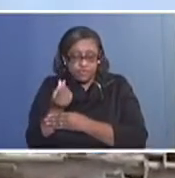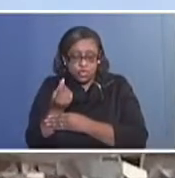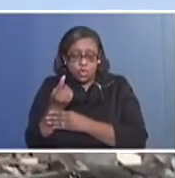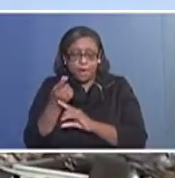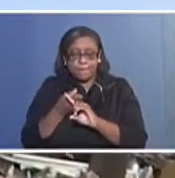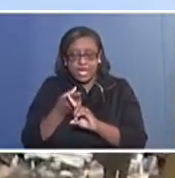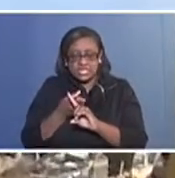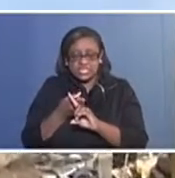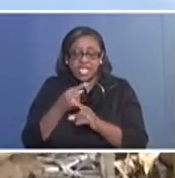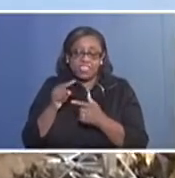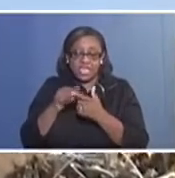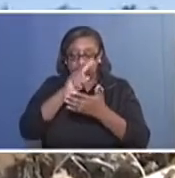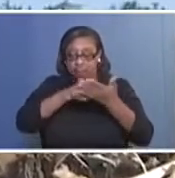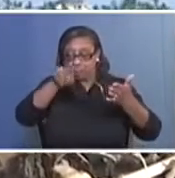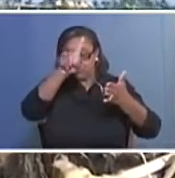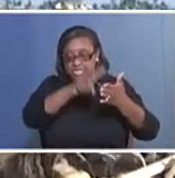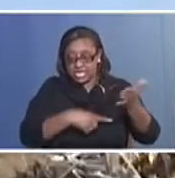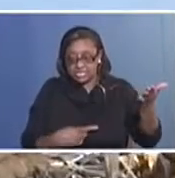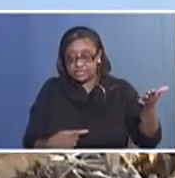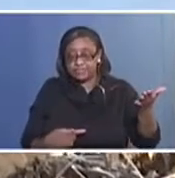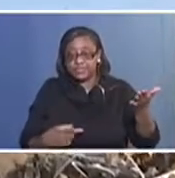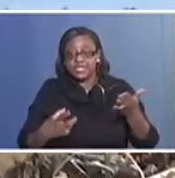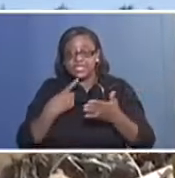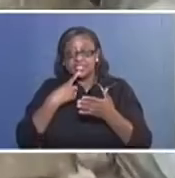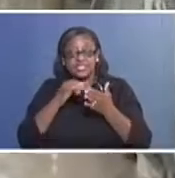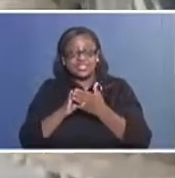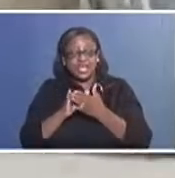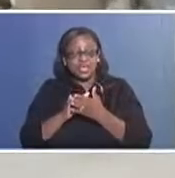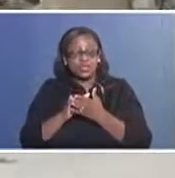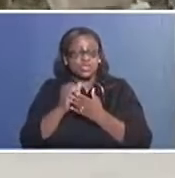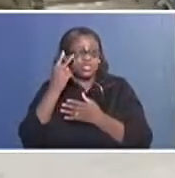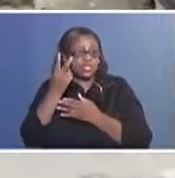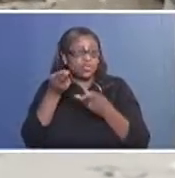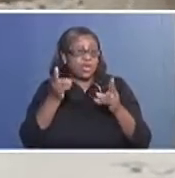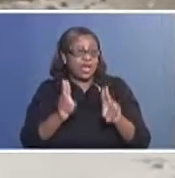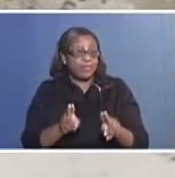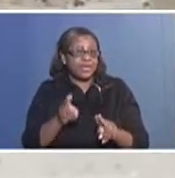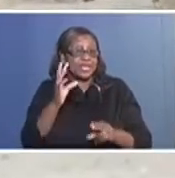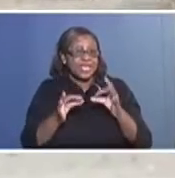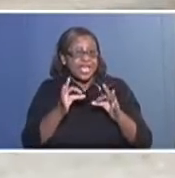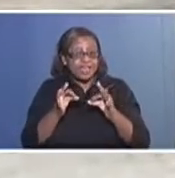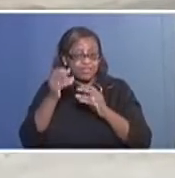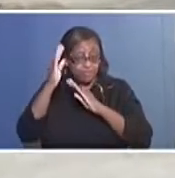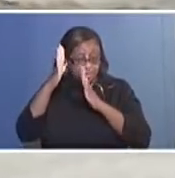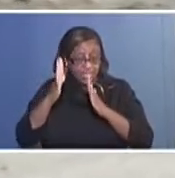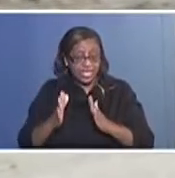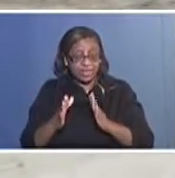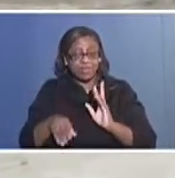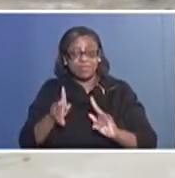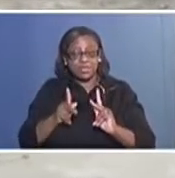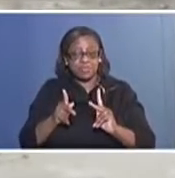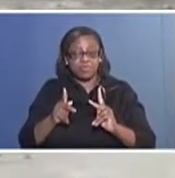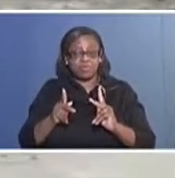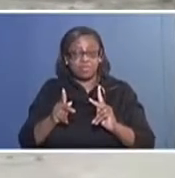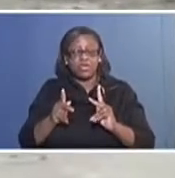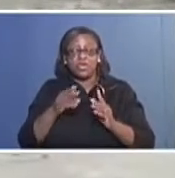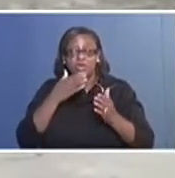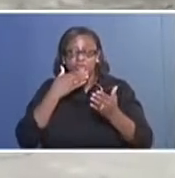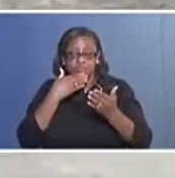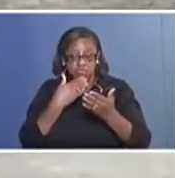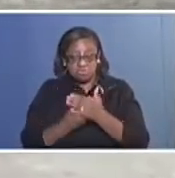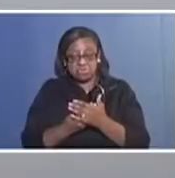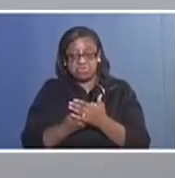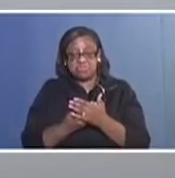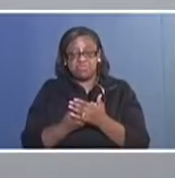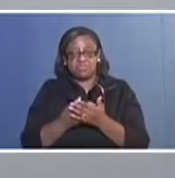then canceled. The investigations will reveal whether or not the Bahamian people received value for money. For lack of a